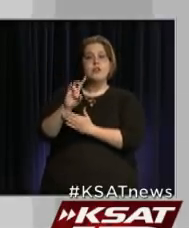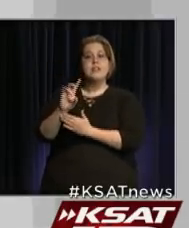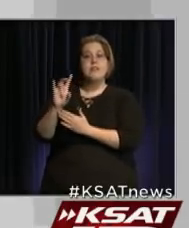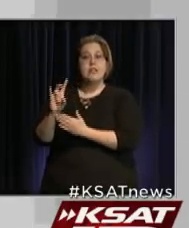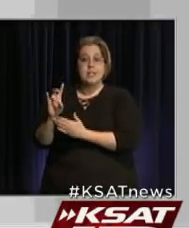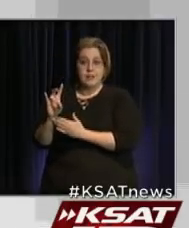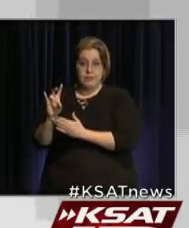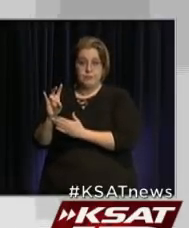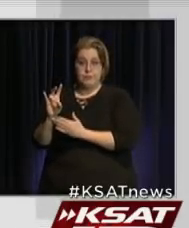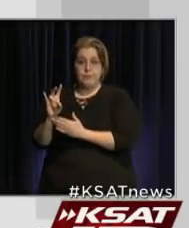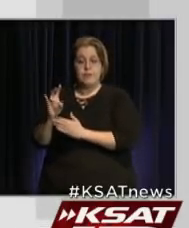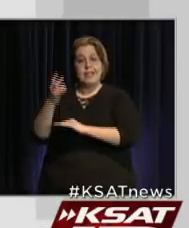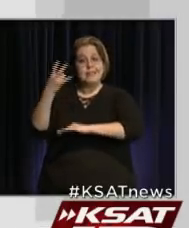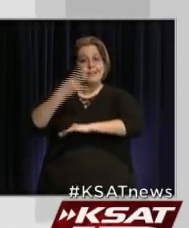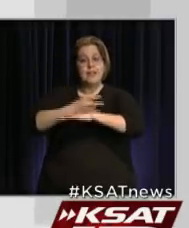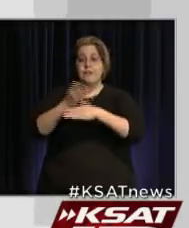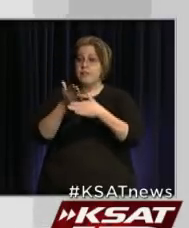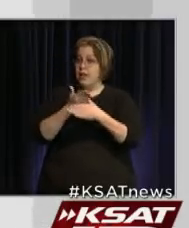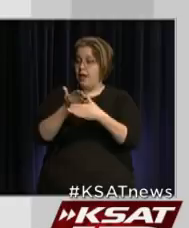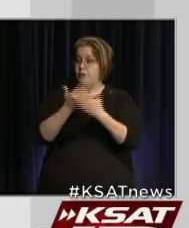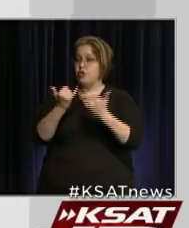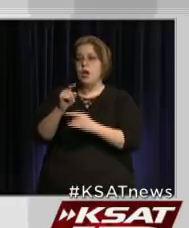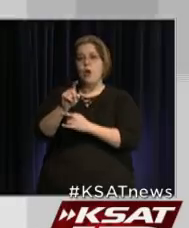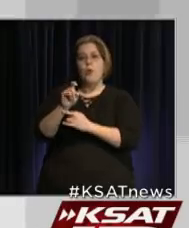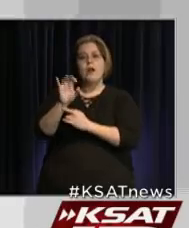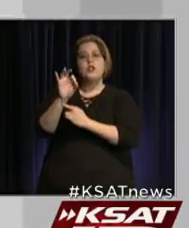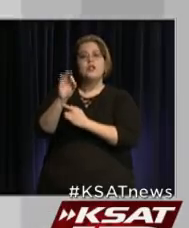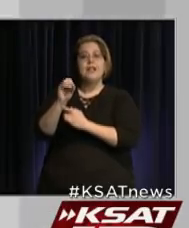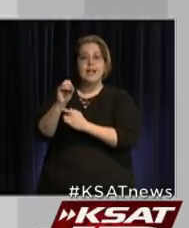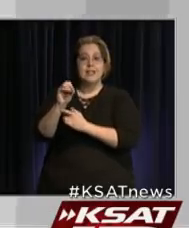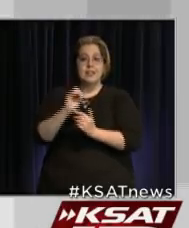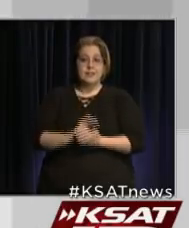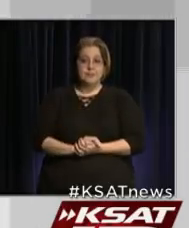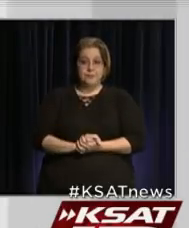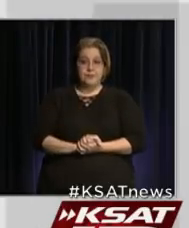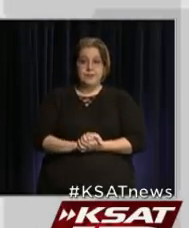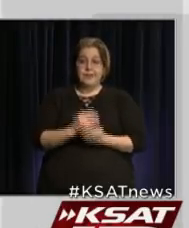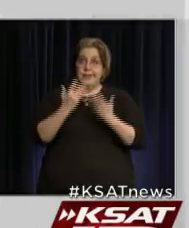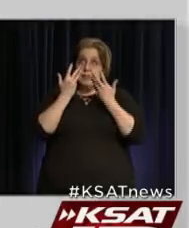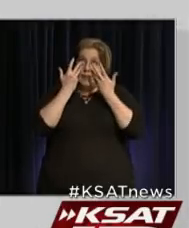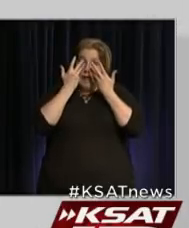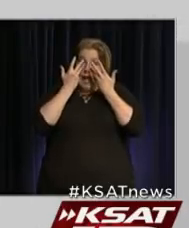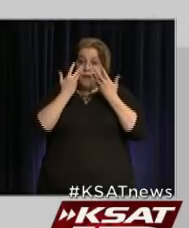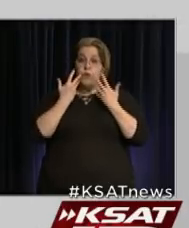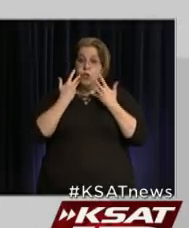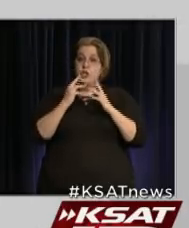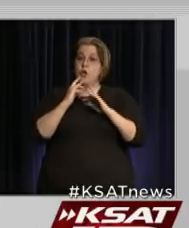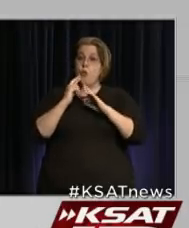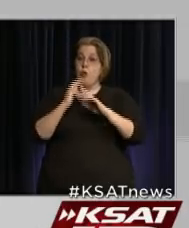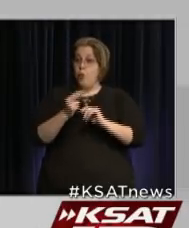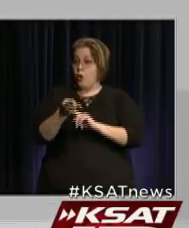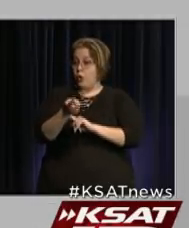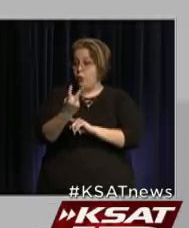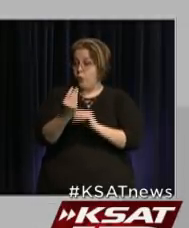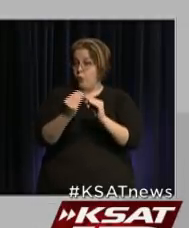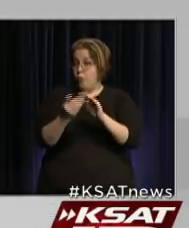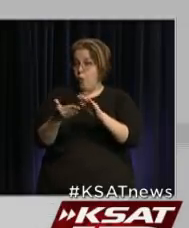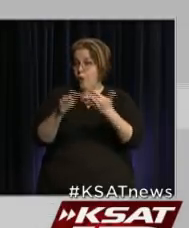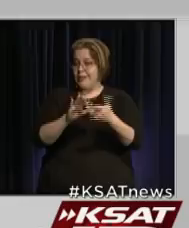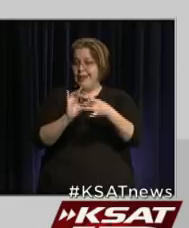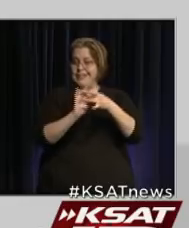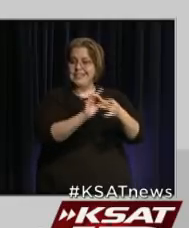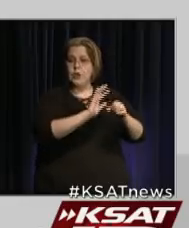205,777. Our seven-day rolling average is now 190. Unfortunately, we are reporting two more deaths from